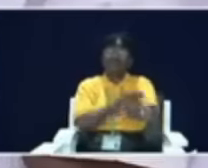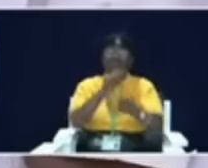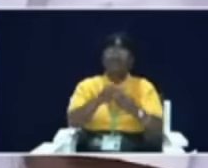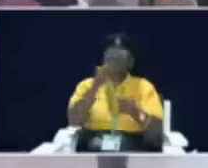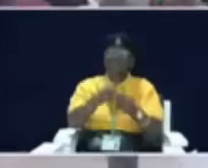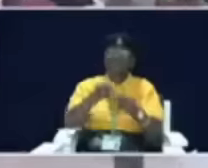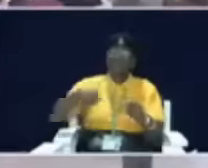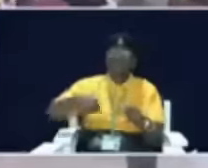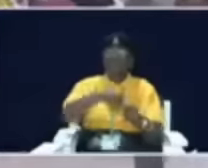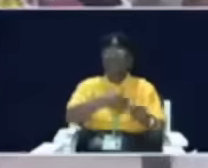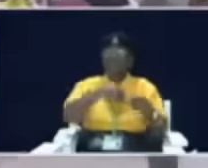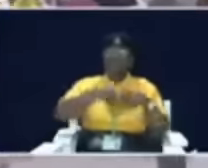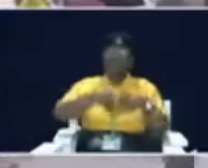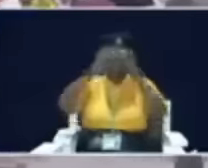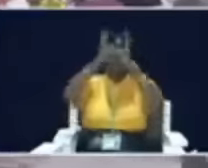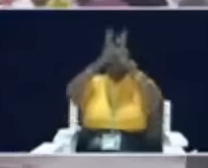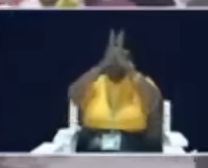prayed.